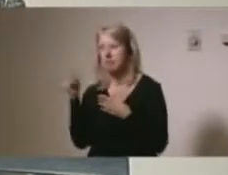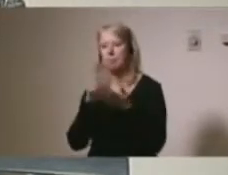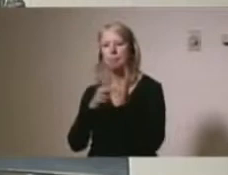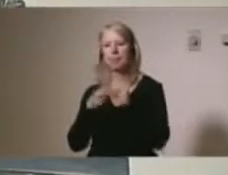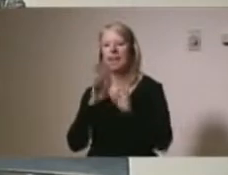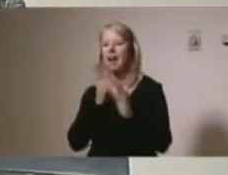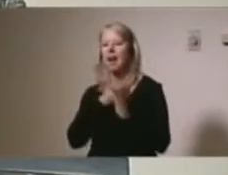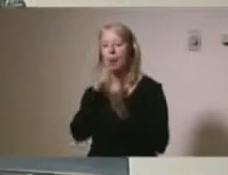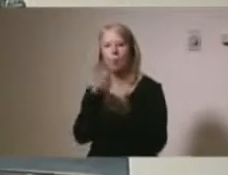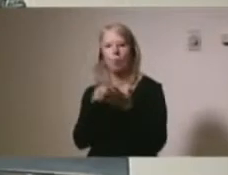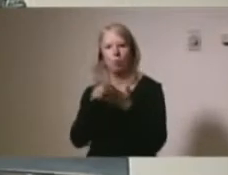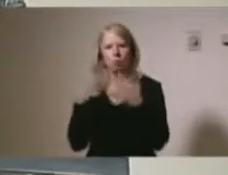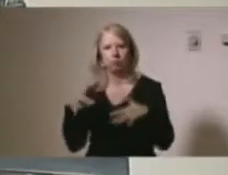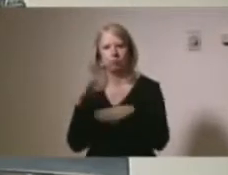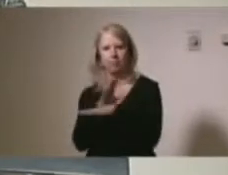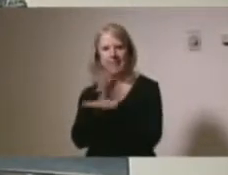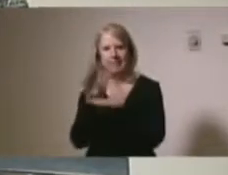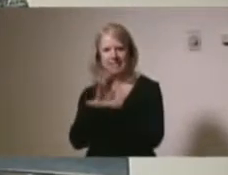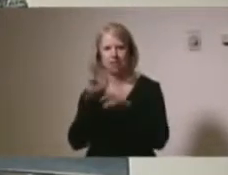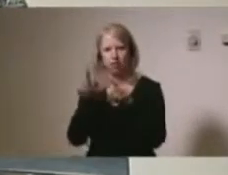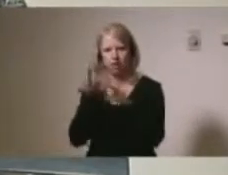busy during the